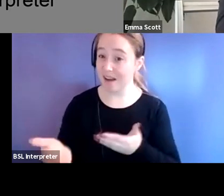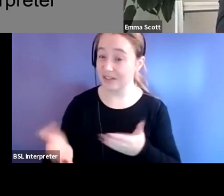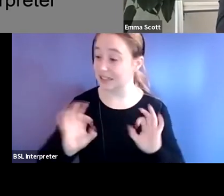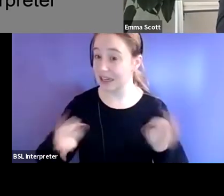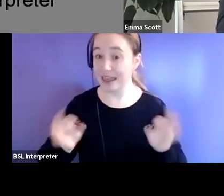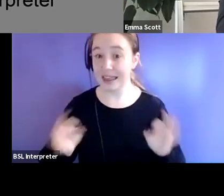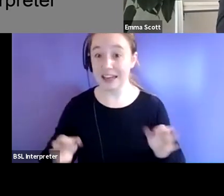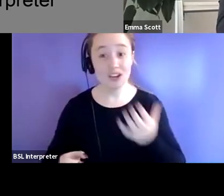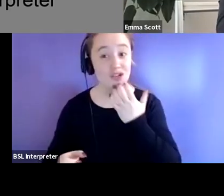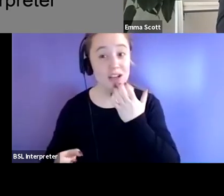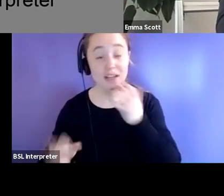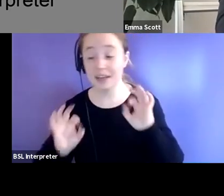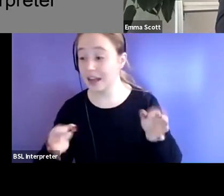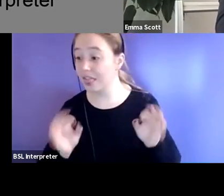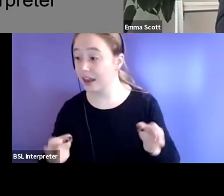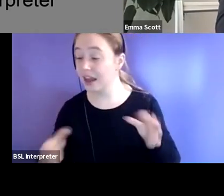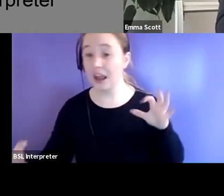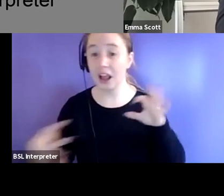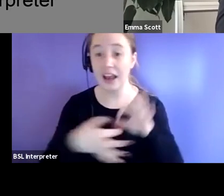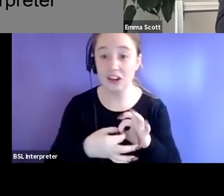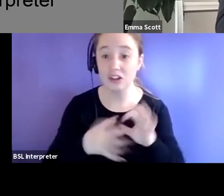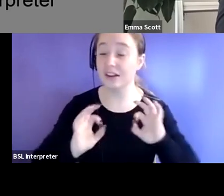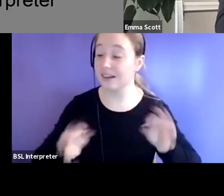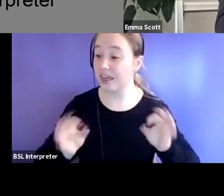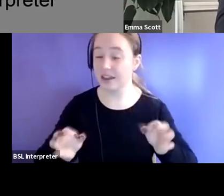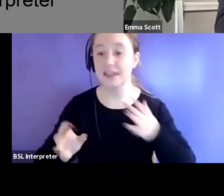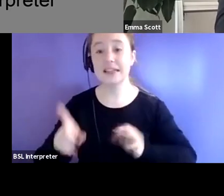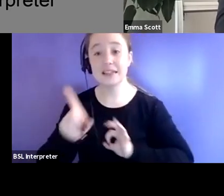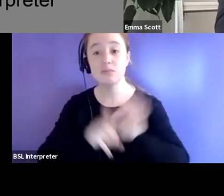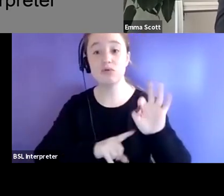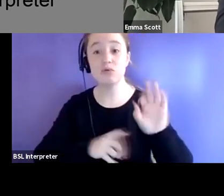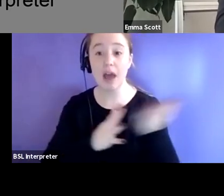limited connectivity, and the need for improved infrastructure and accessibility.